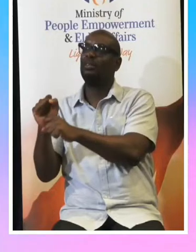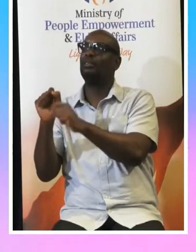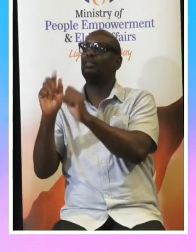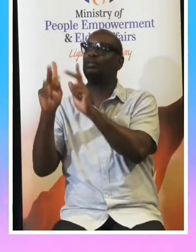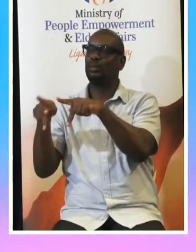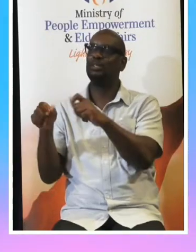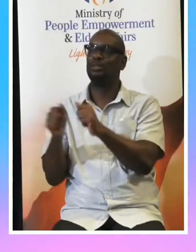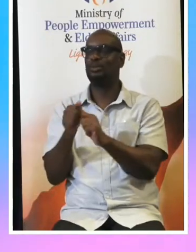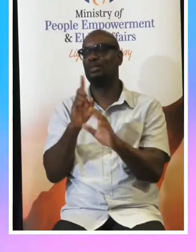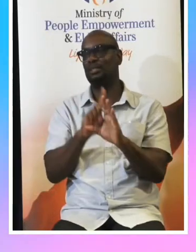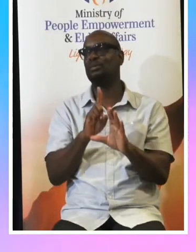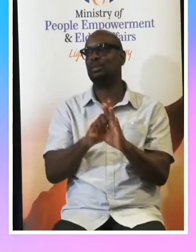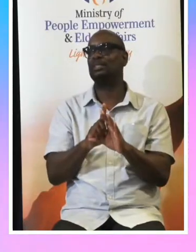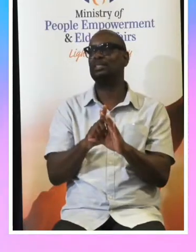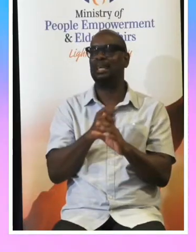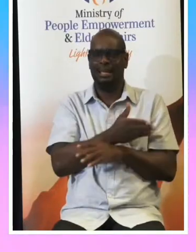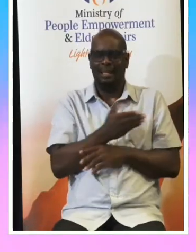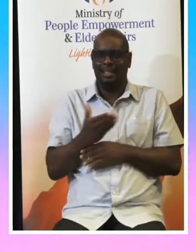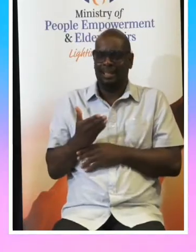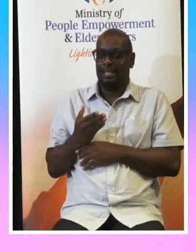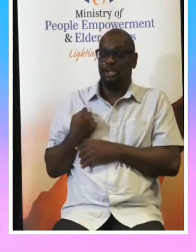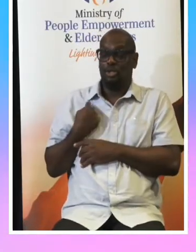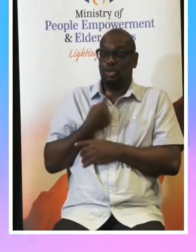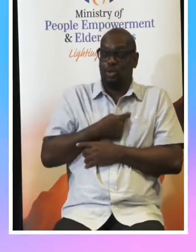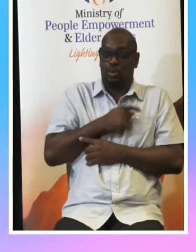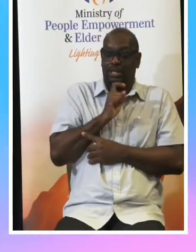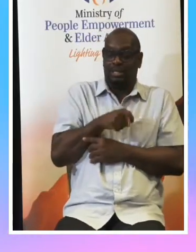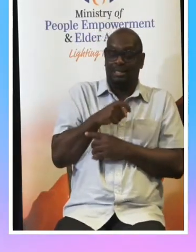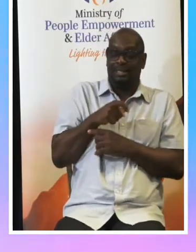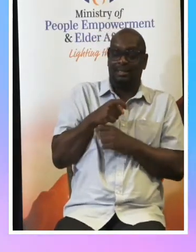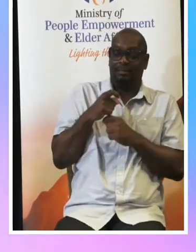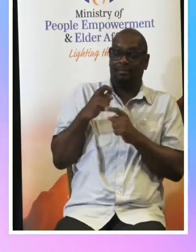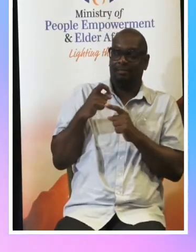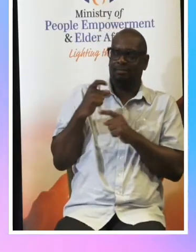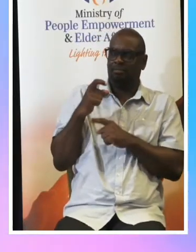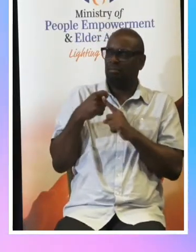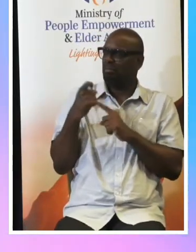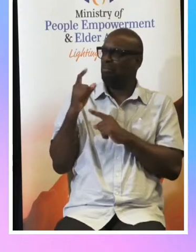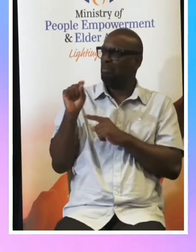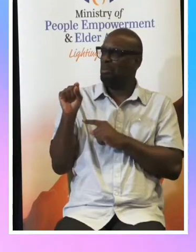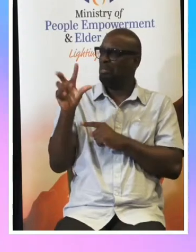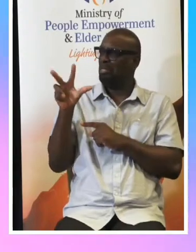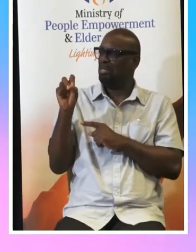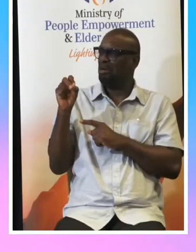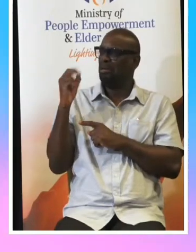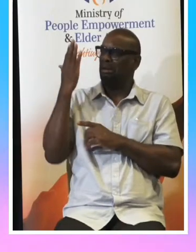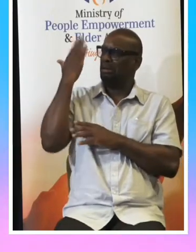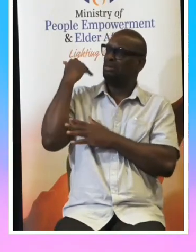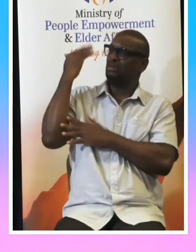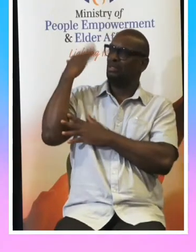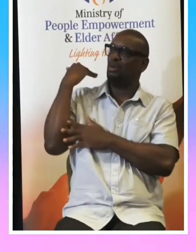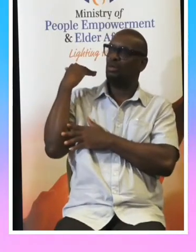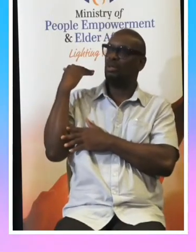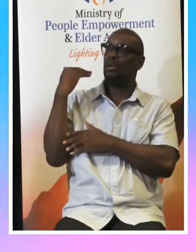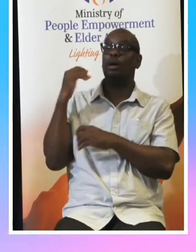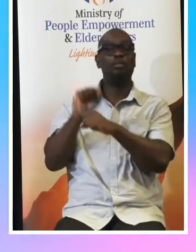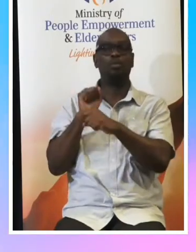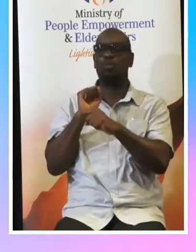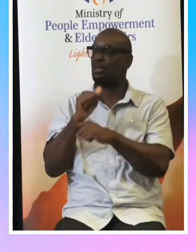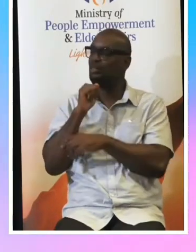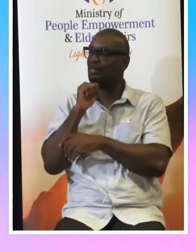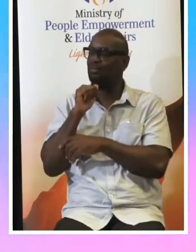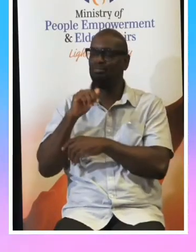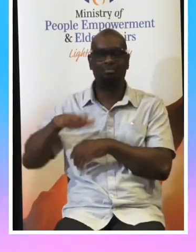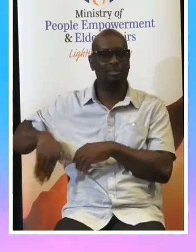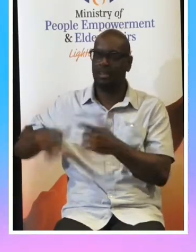ago. It is unfinished work. And I do this very important